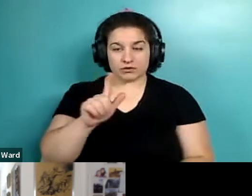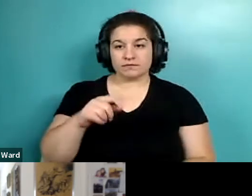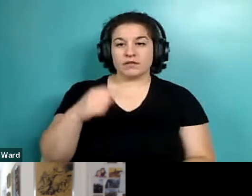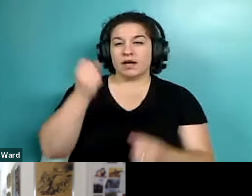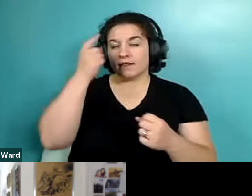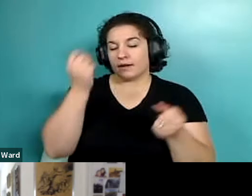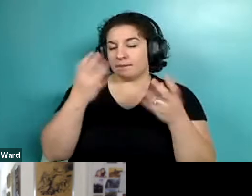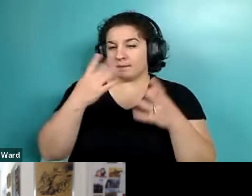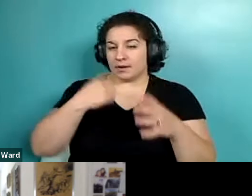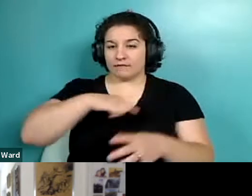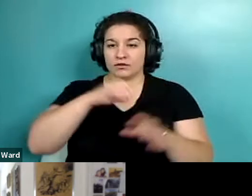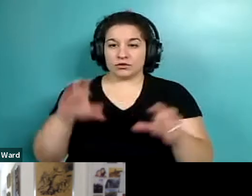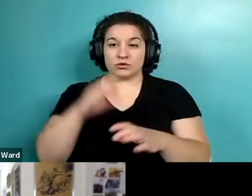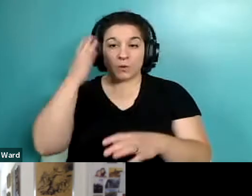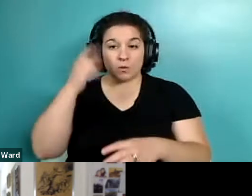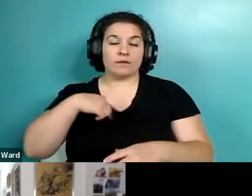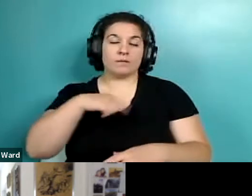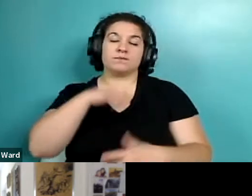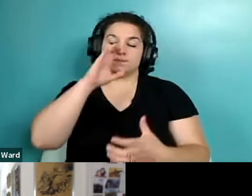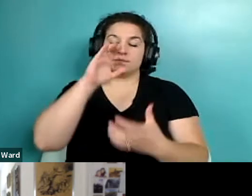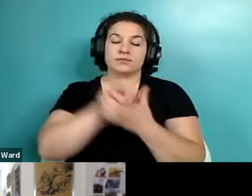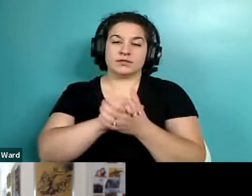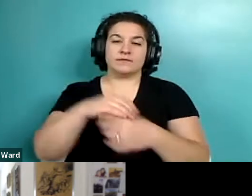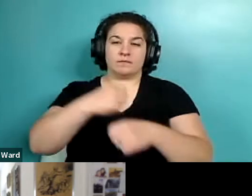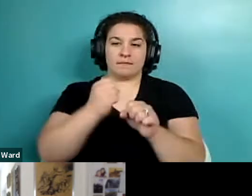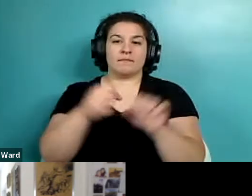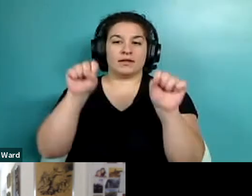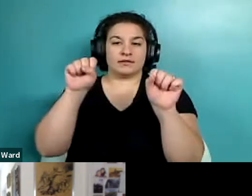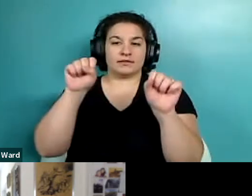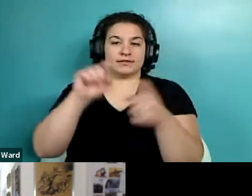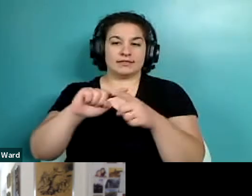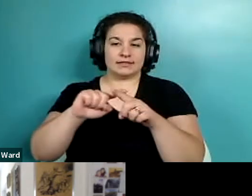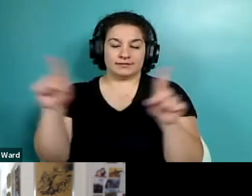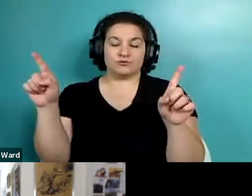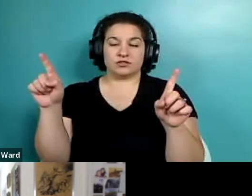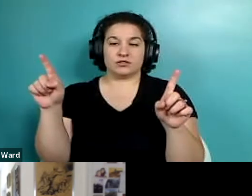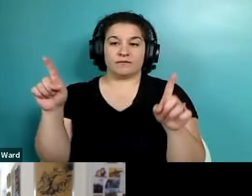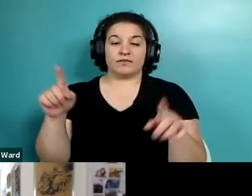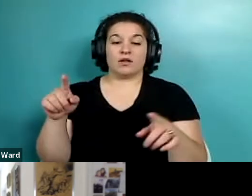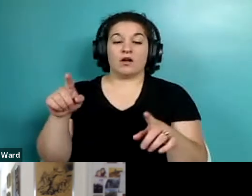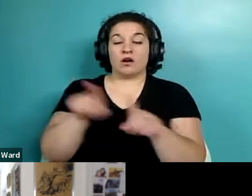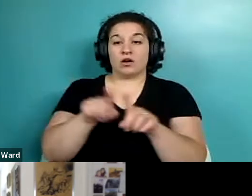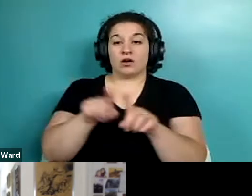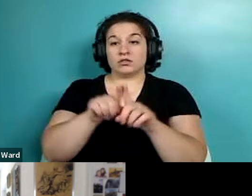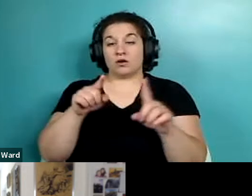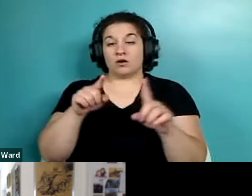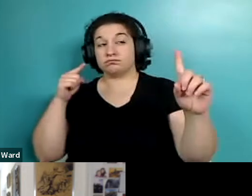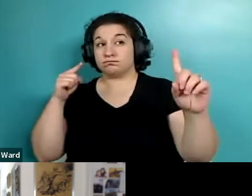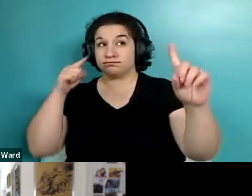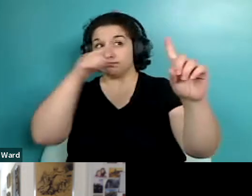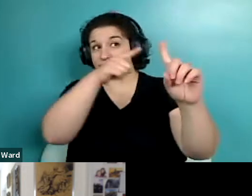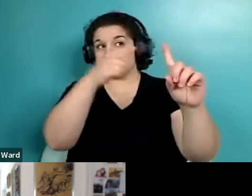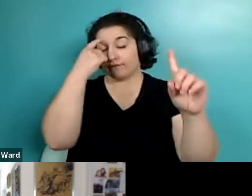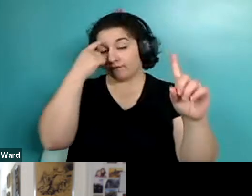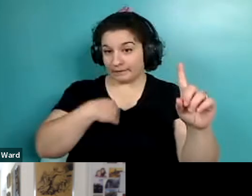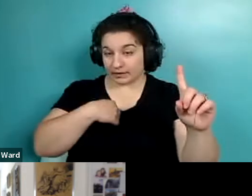we believe we make a difference. And our ultimate objective, I think also for me, is